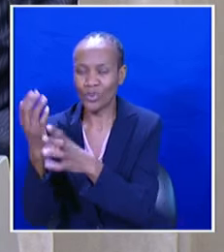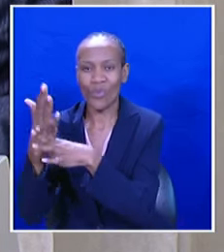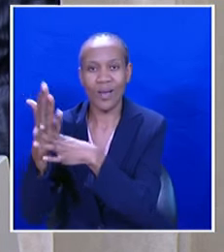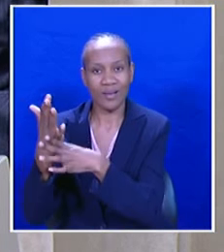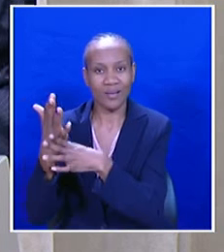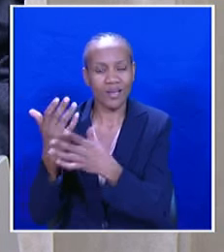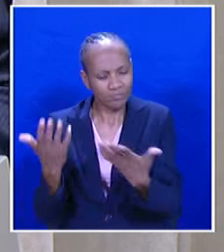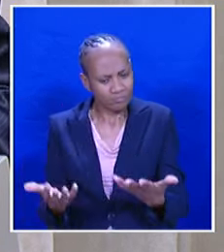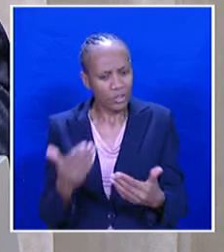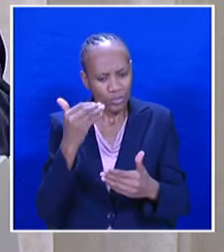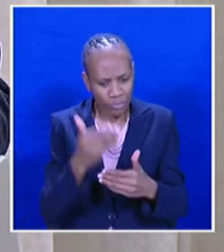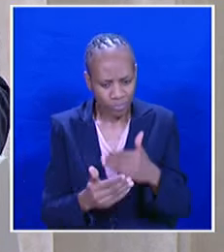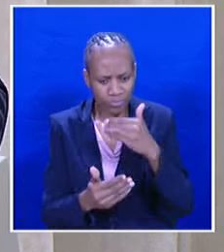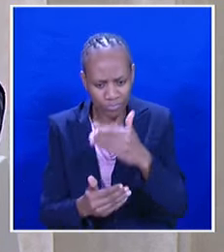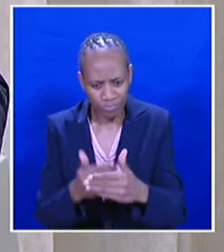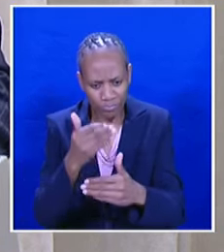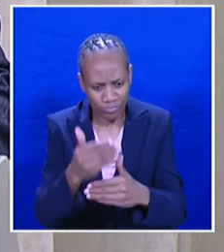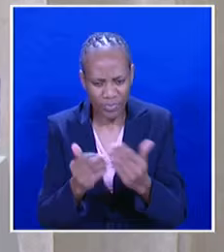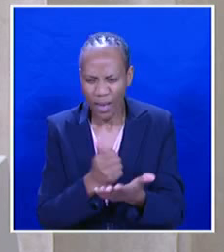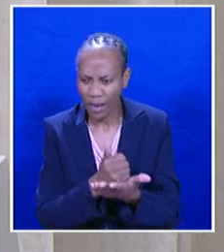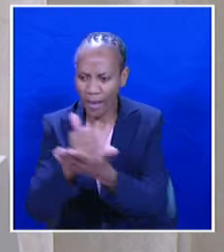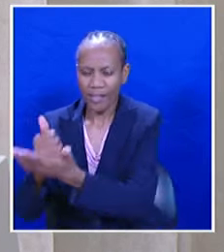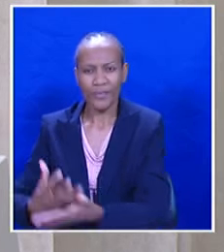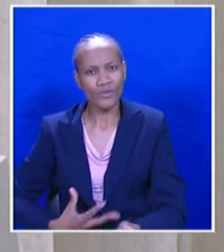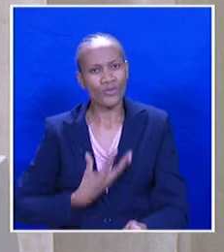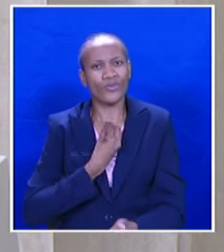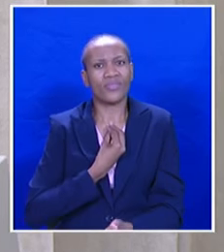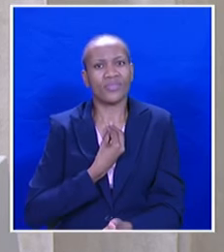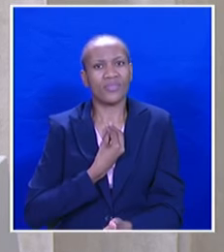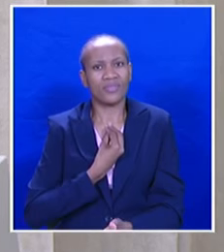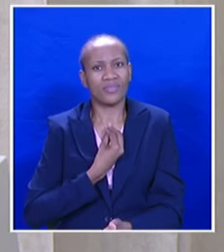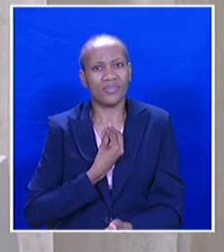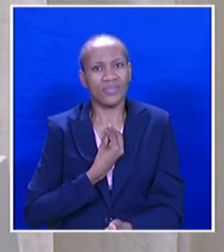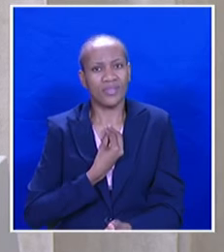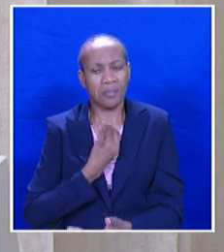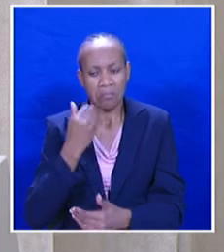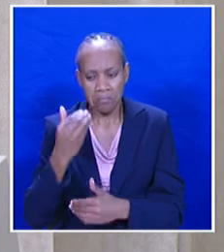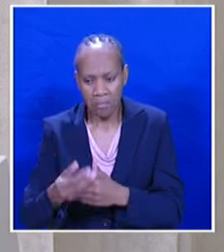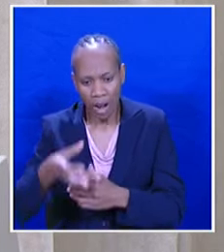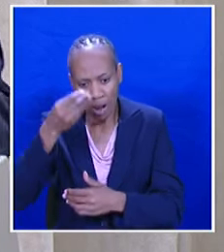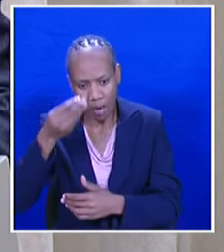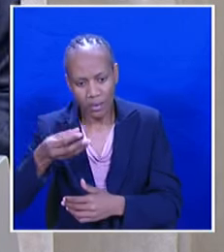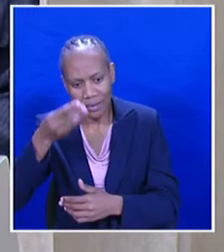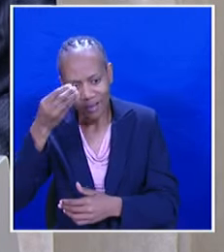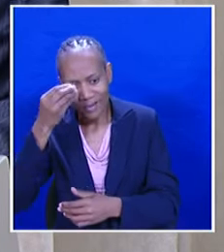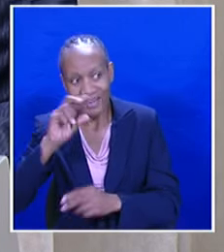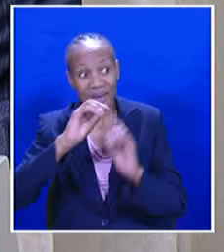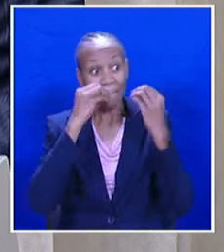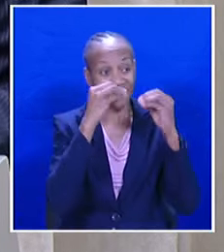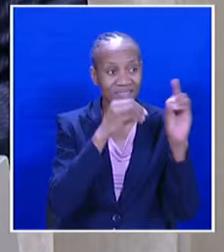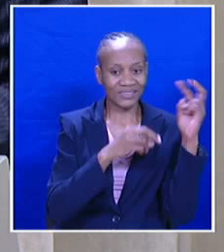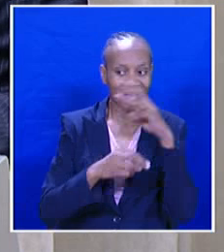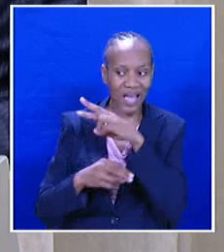young people are then made attractive to potential employers. Because in the